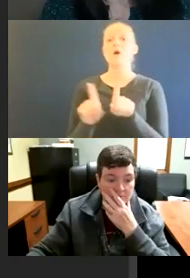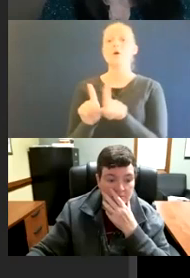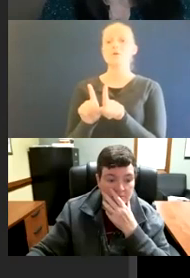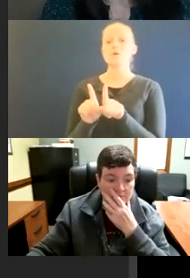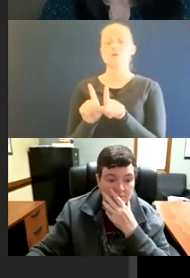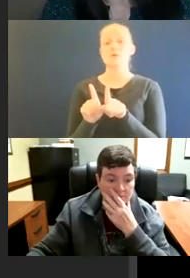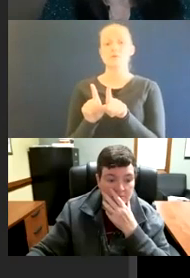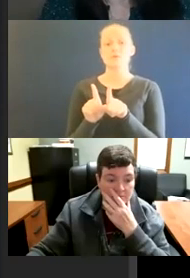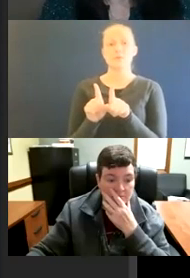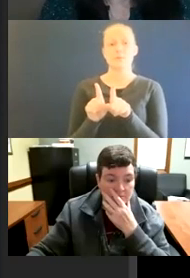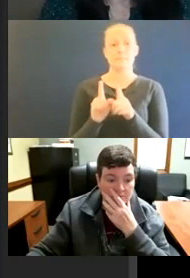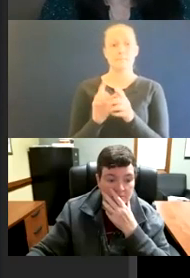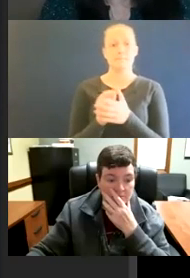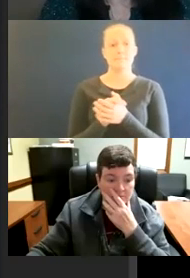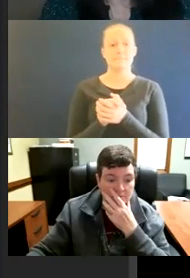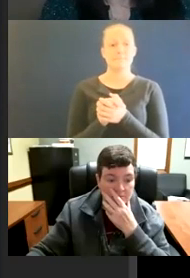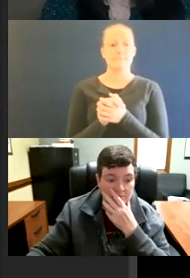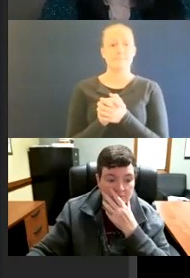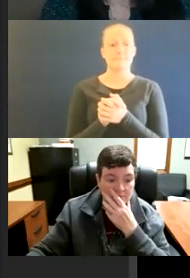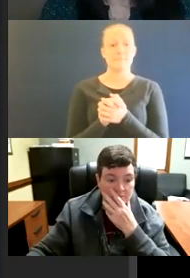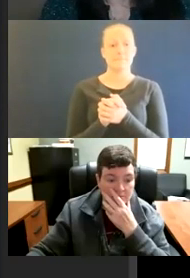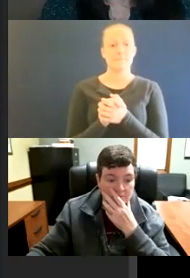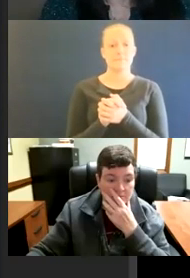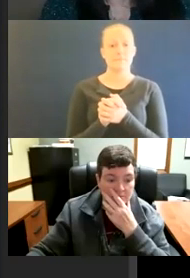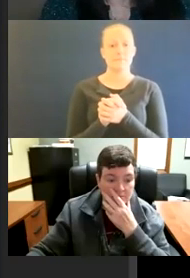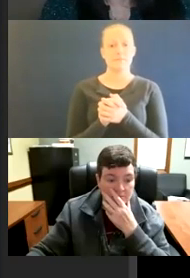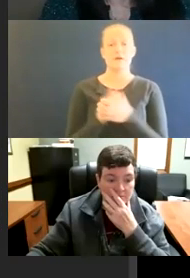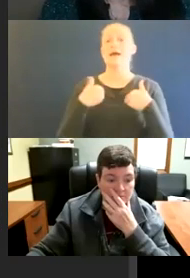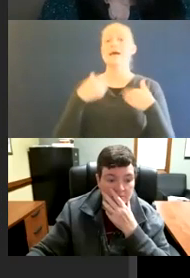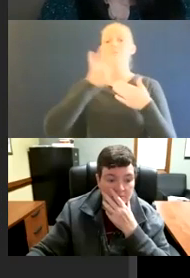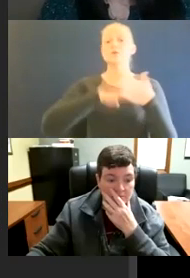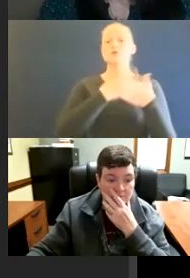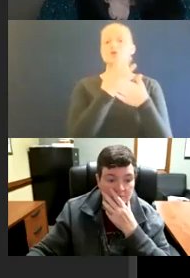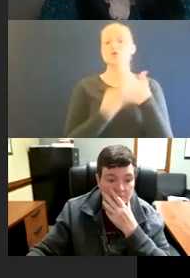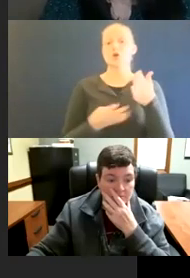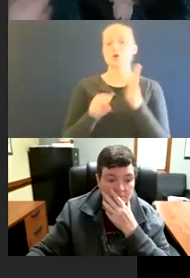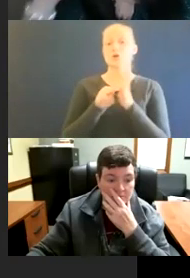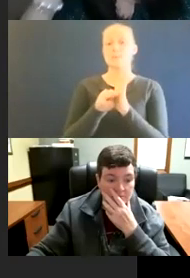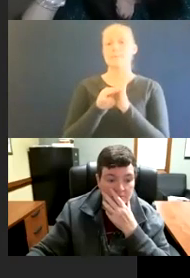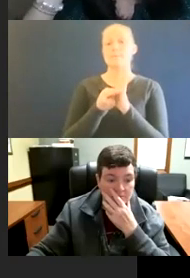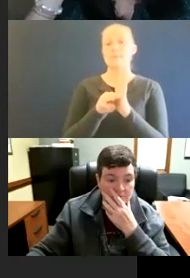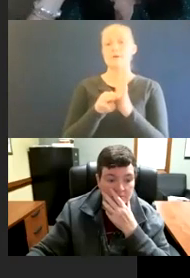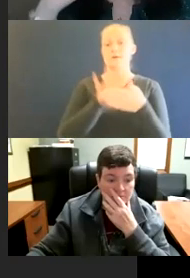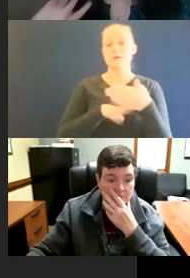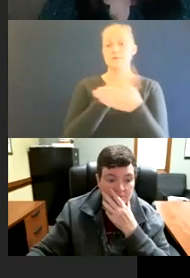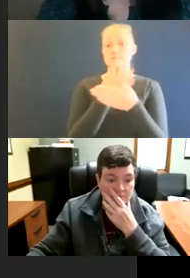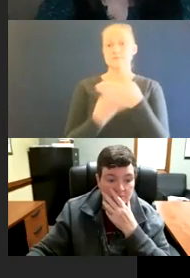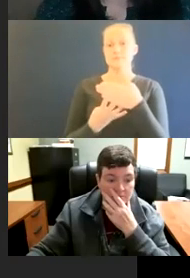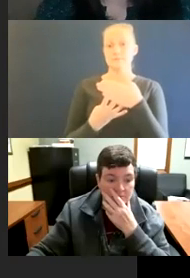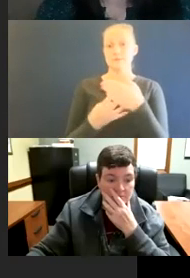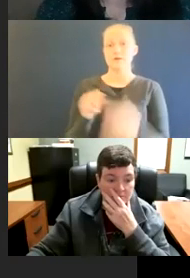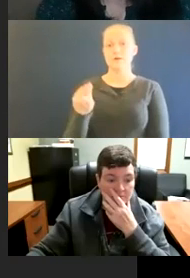share is these modeling charts. So as Monica talked about with the